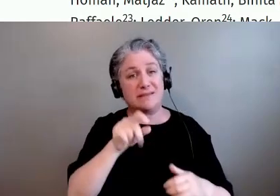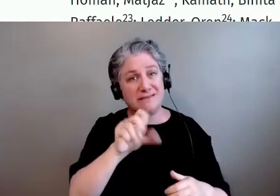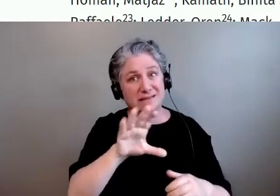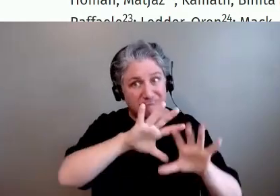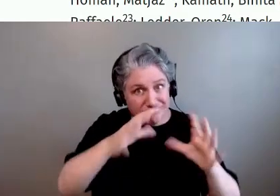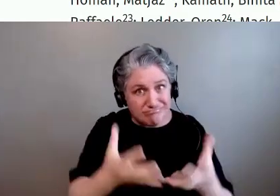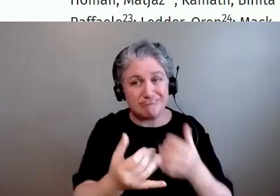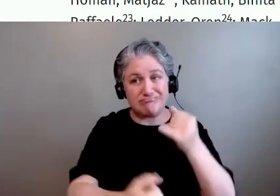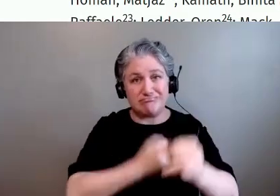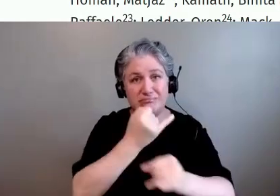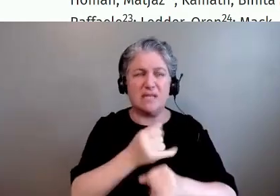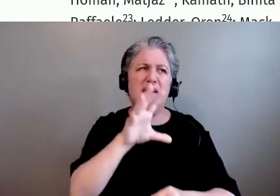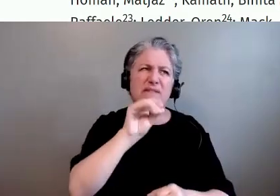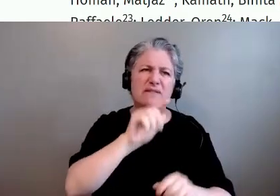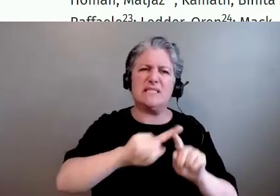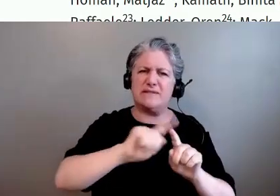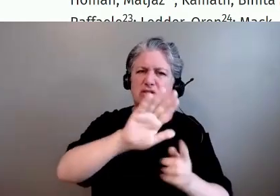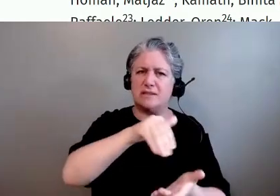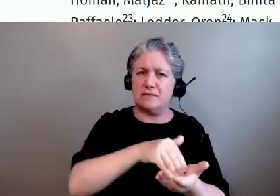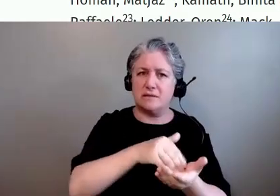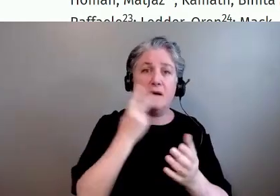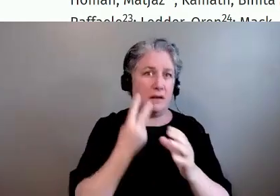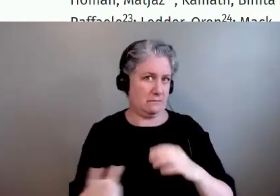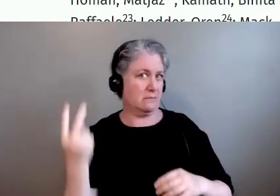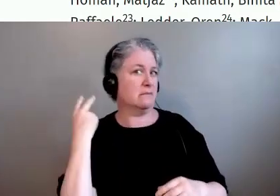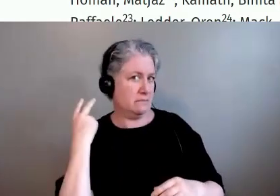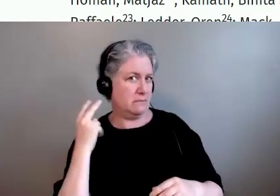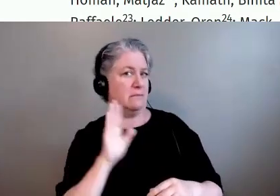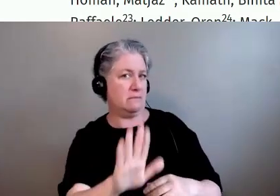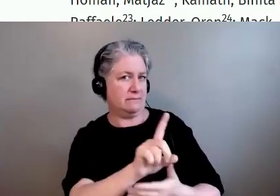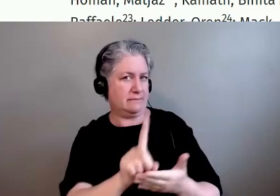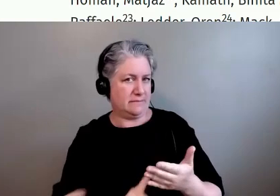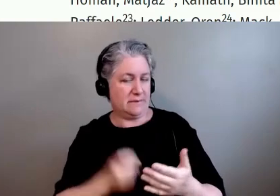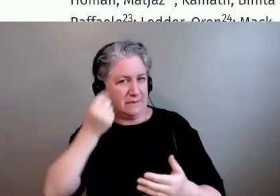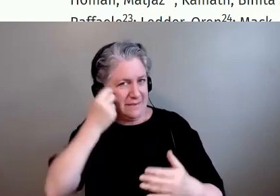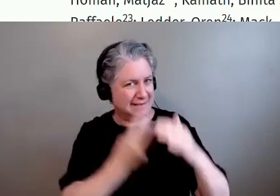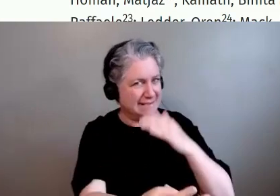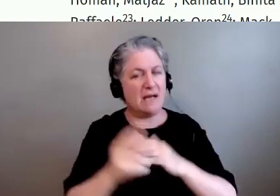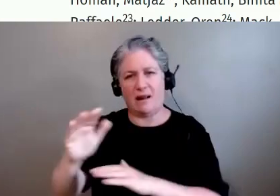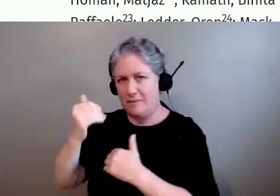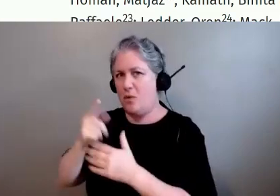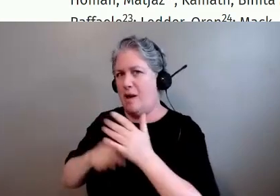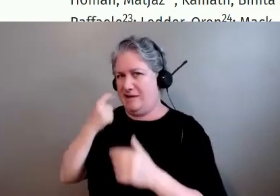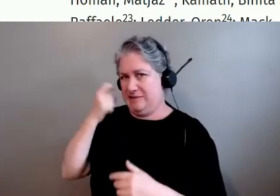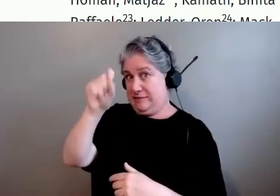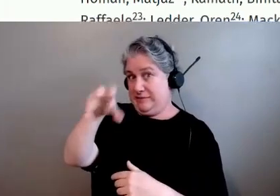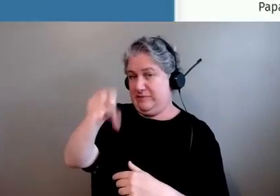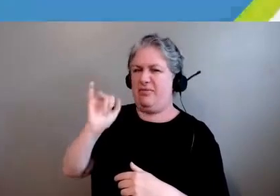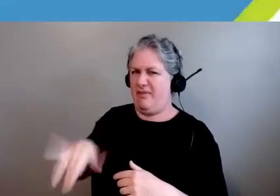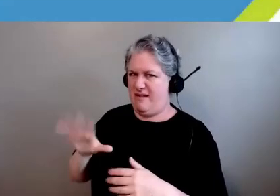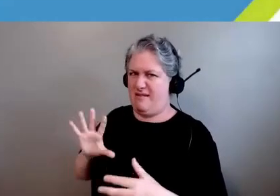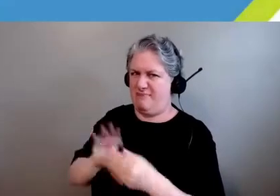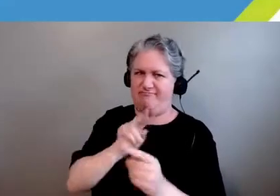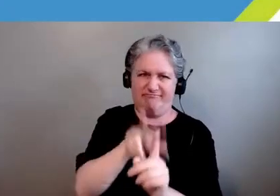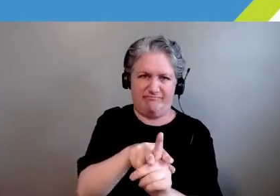world across about 50 centers. It is retrospective in design, so bear in mind the limitations that I've mentioned about retrospective